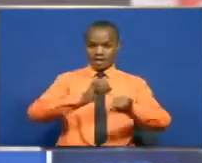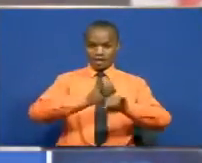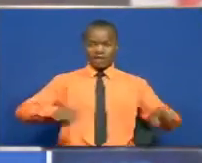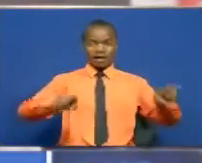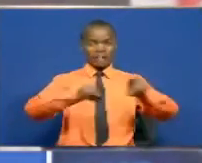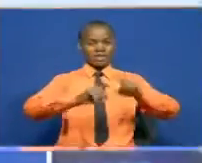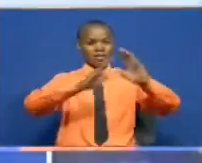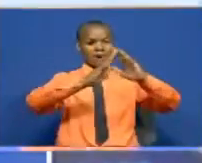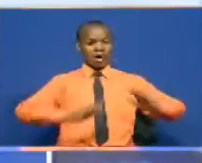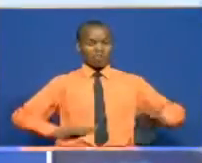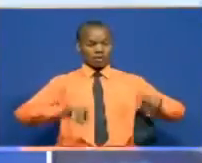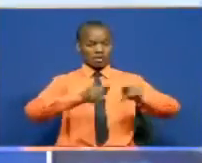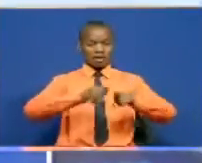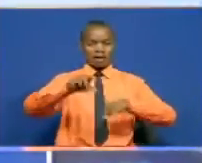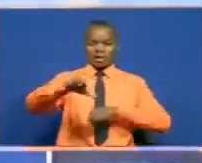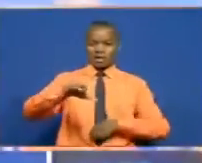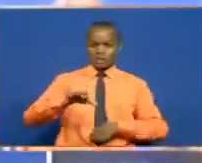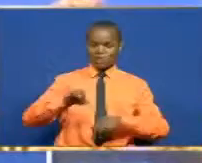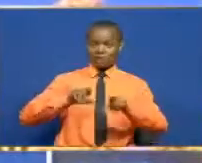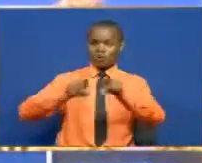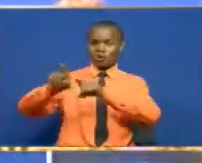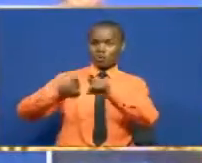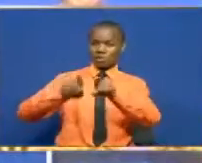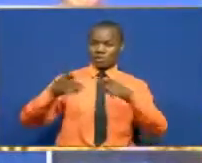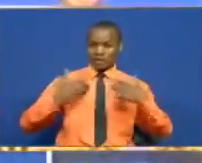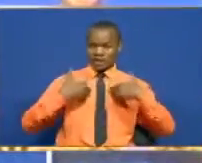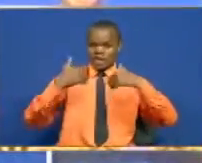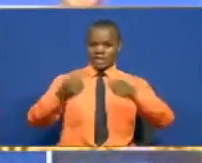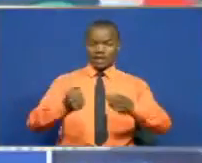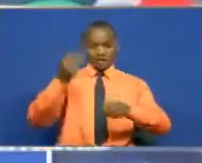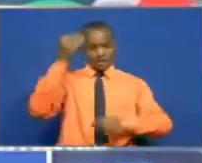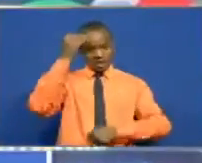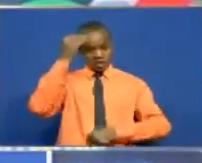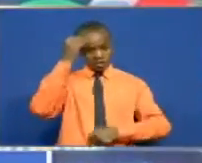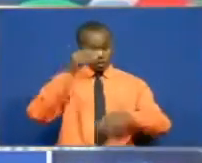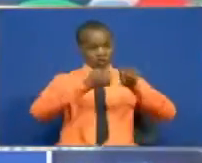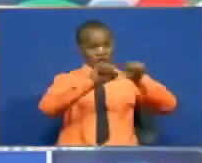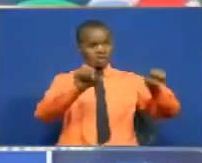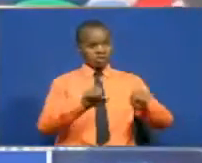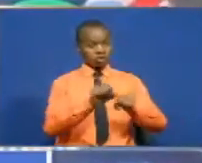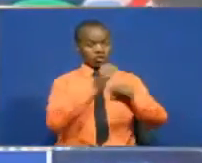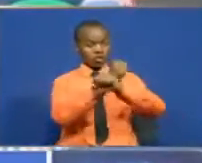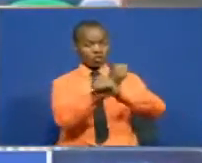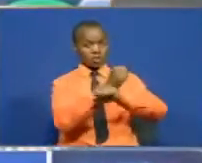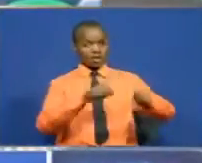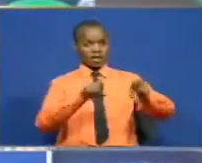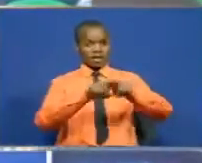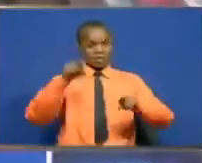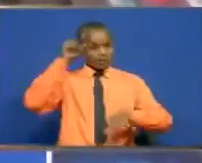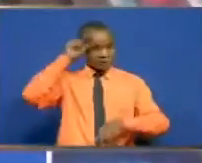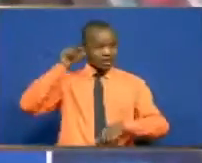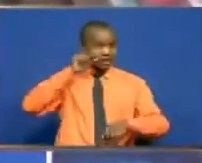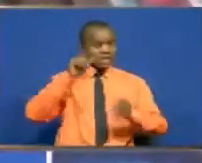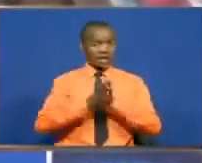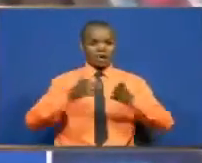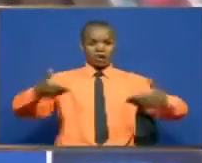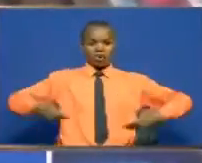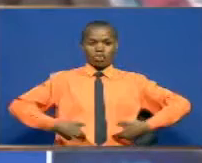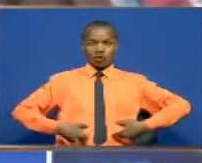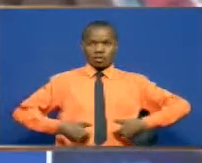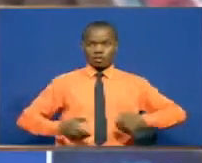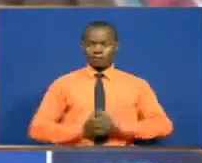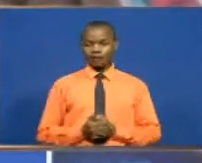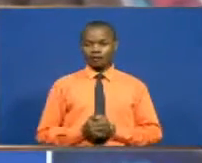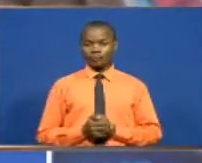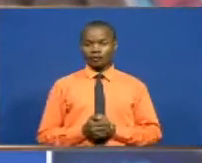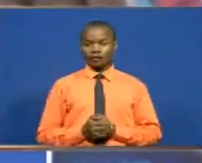housing, transport, tourism, health education, social protection, and gender and youth. Council of Governors